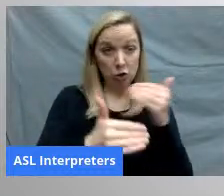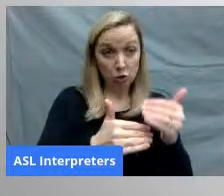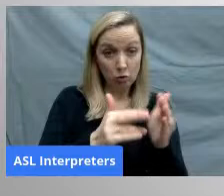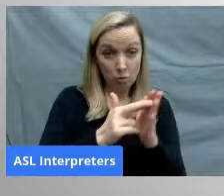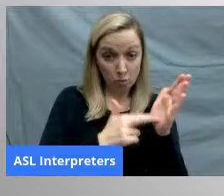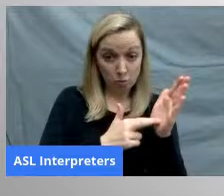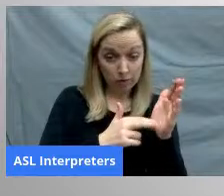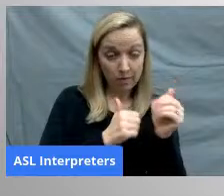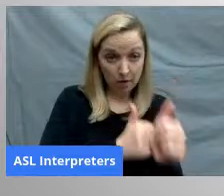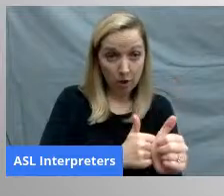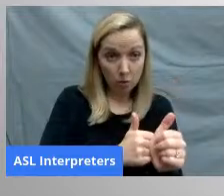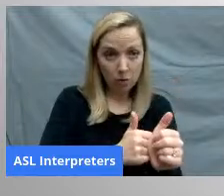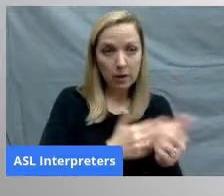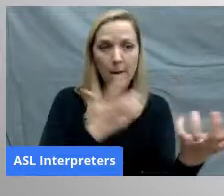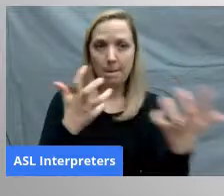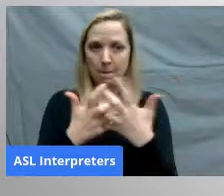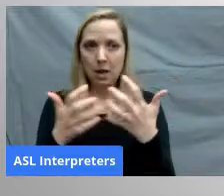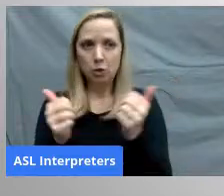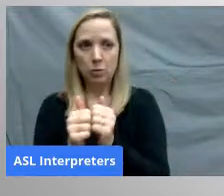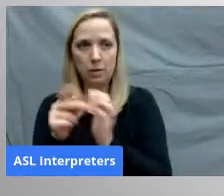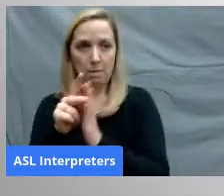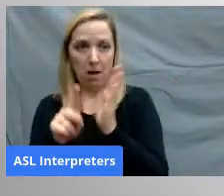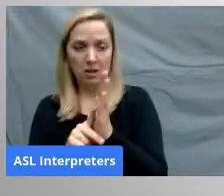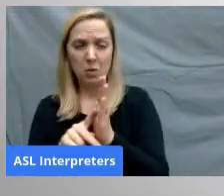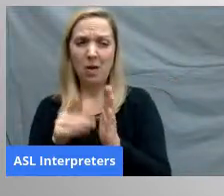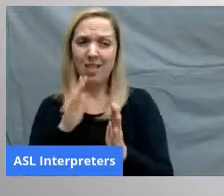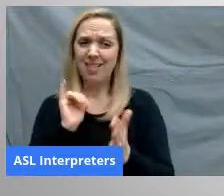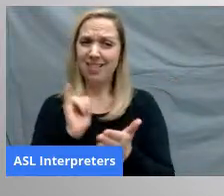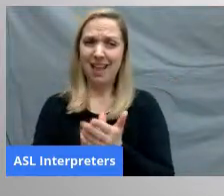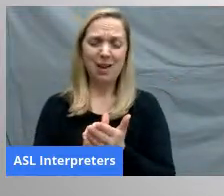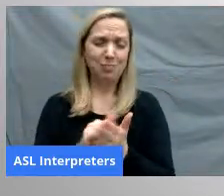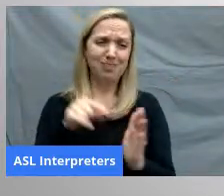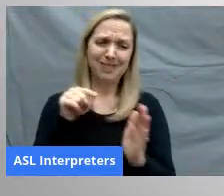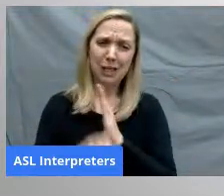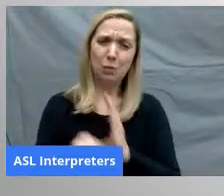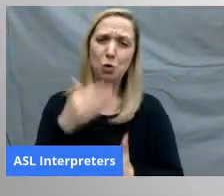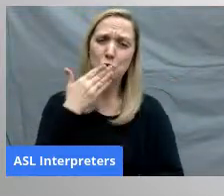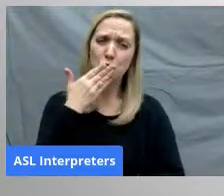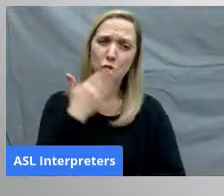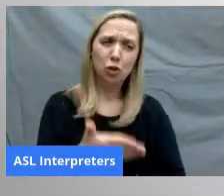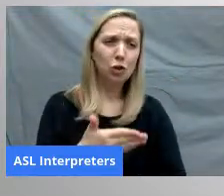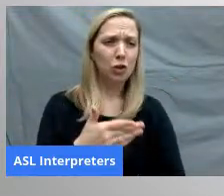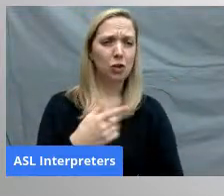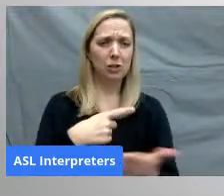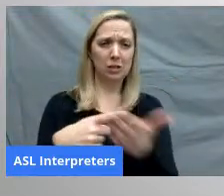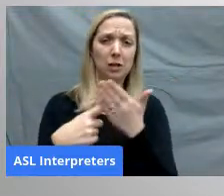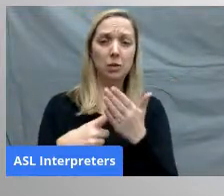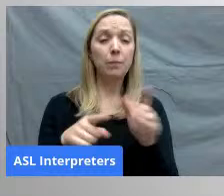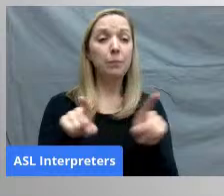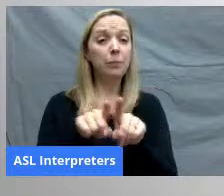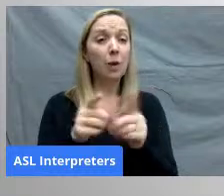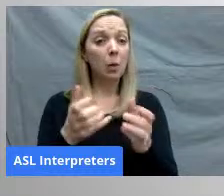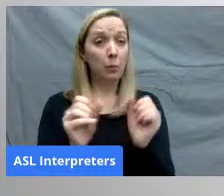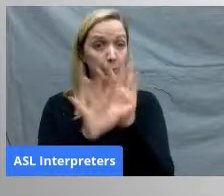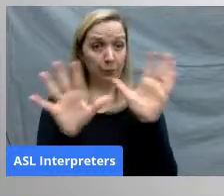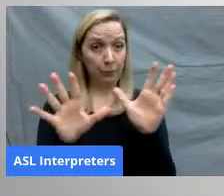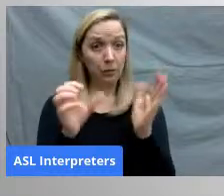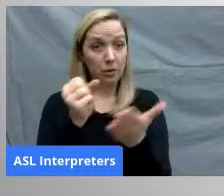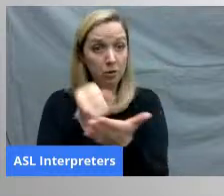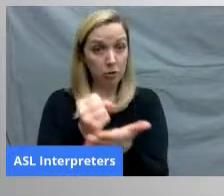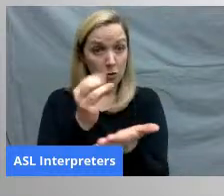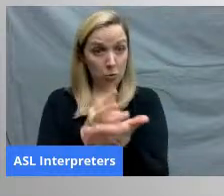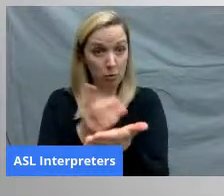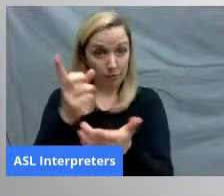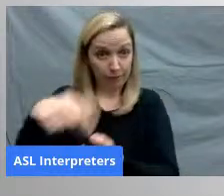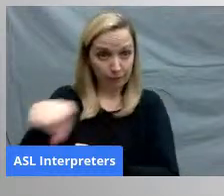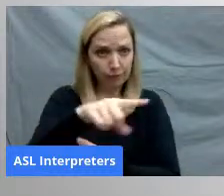really appreciated that discussion. And then also, just for clarity's sake, the social workers, they're not really interrogating, they're